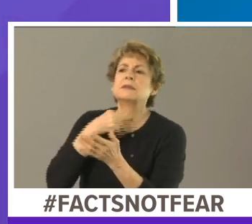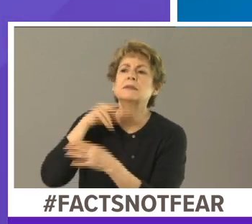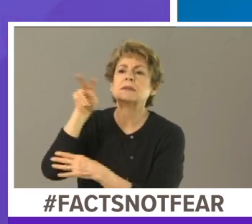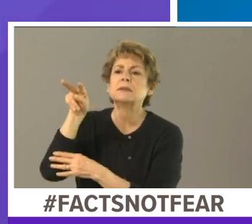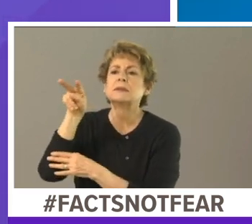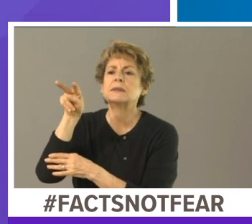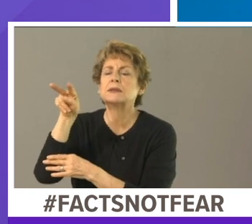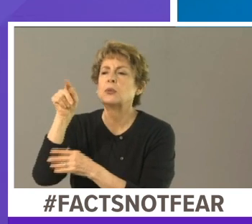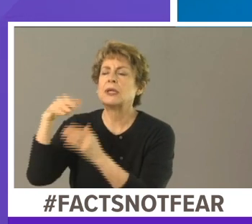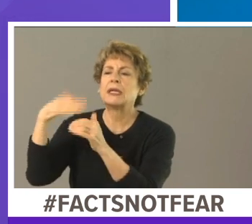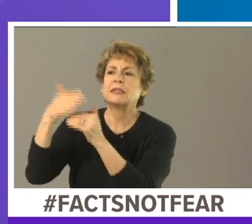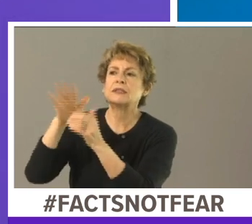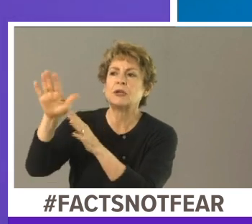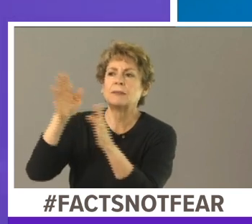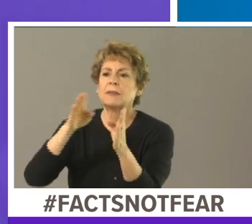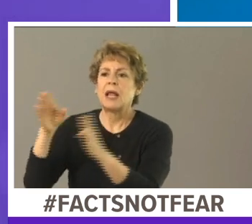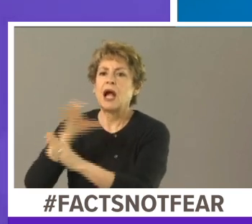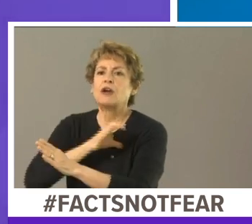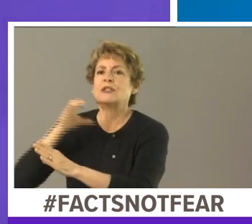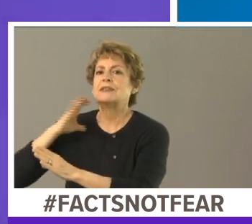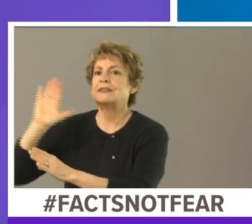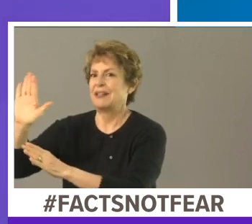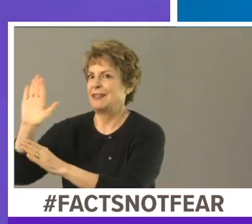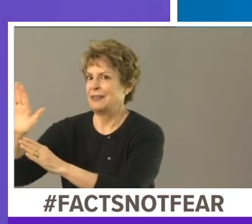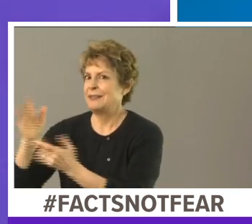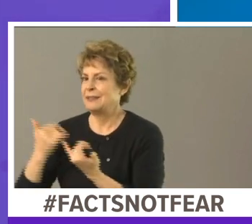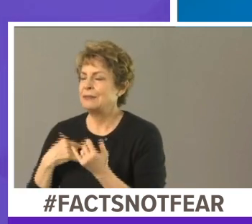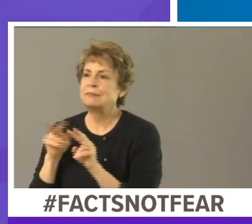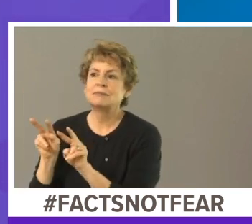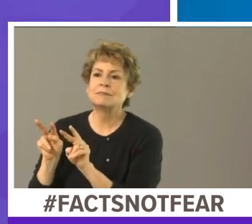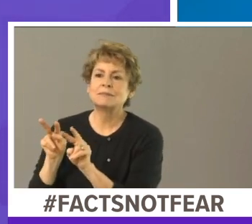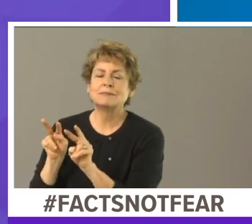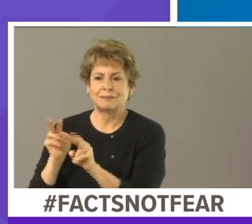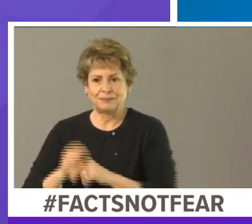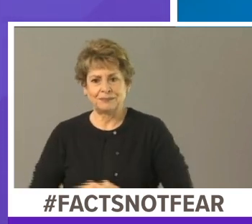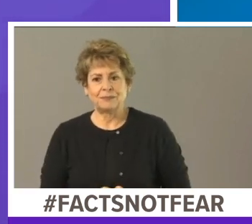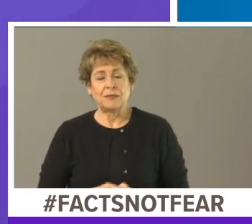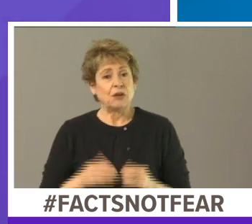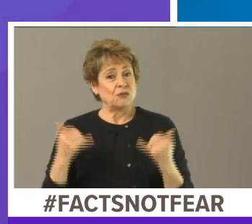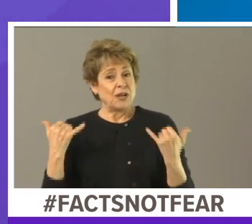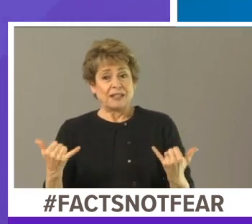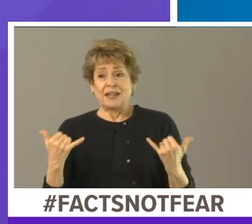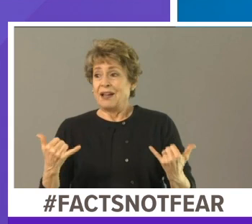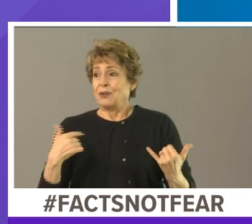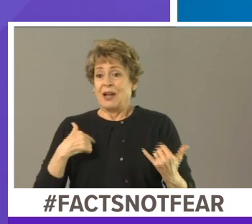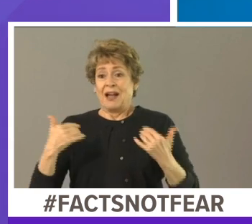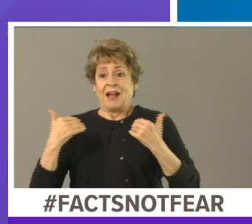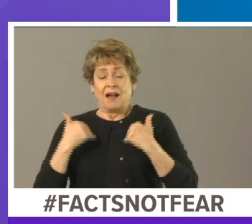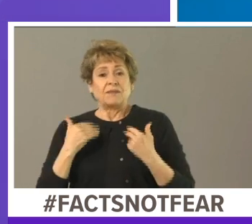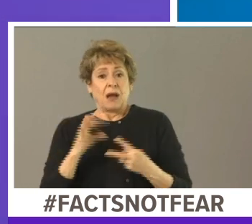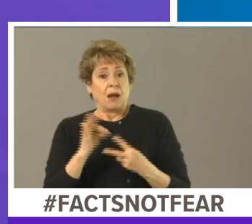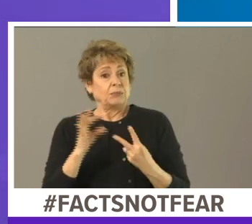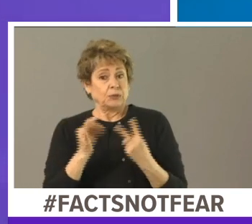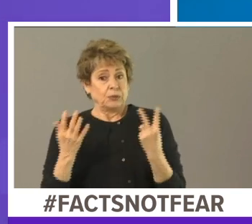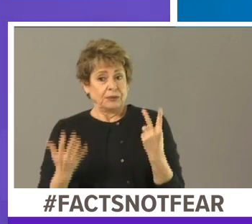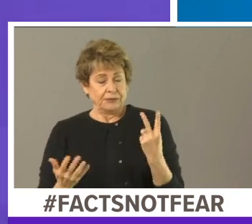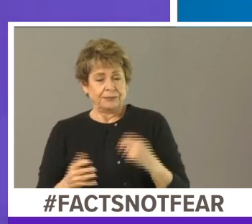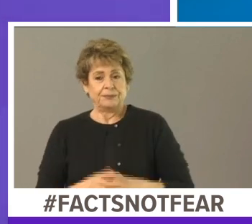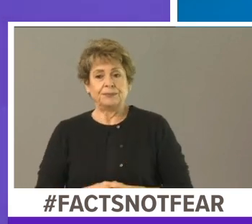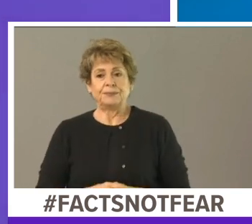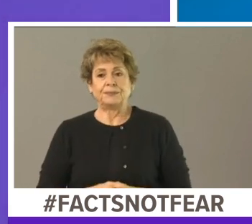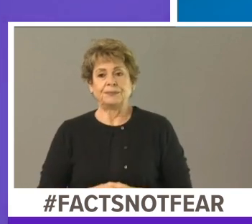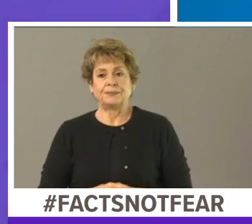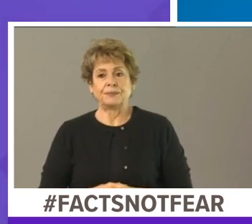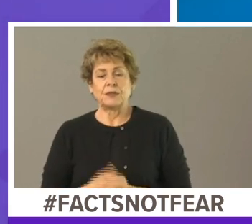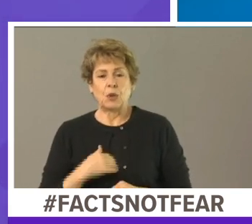and amendments, Arizona's in a position where we have options, and we'll want to explore